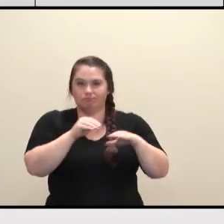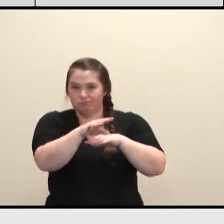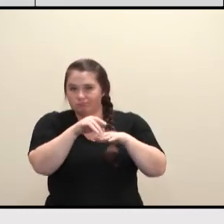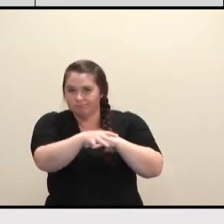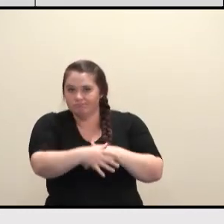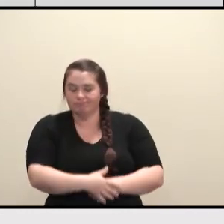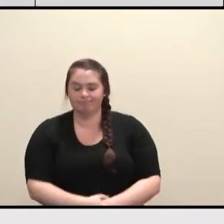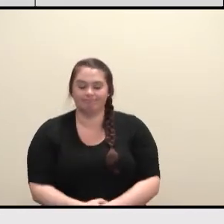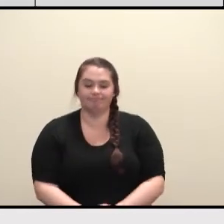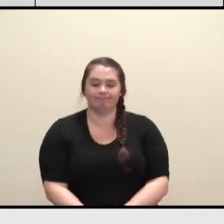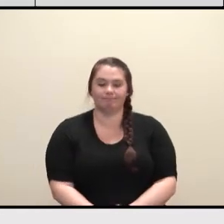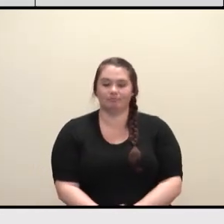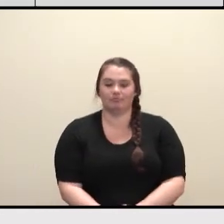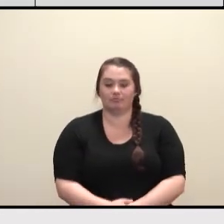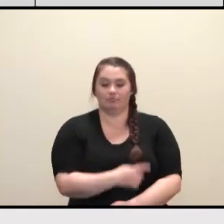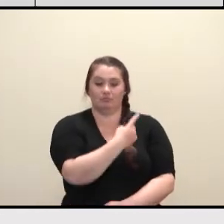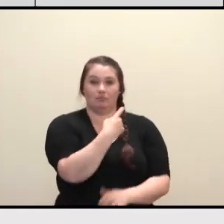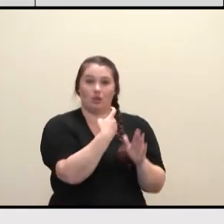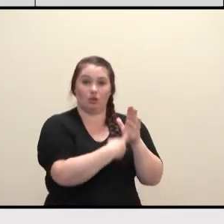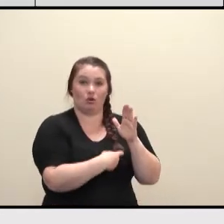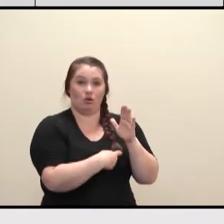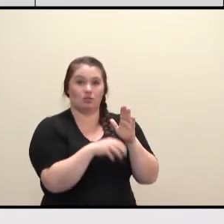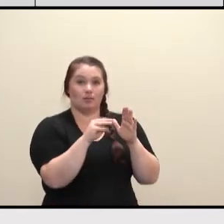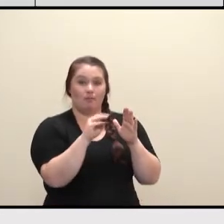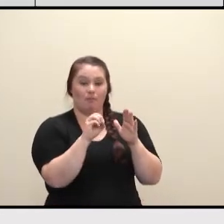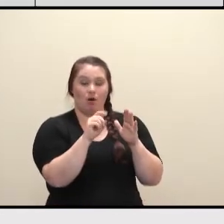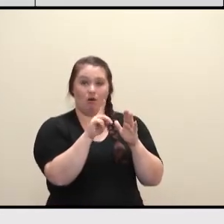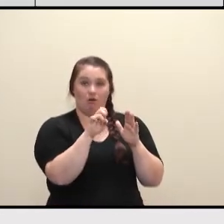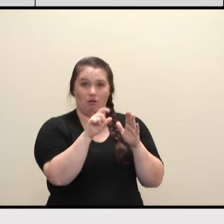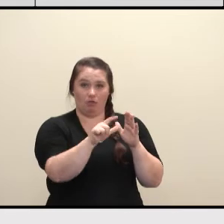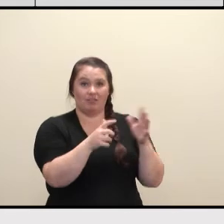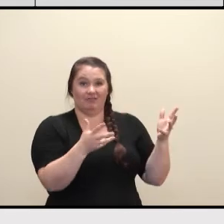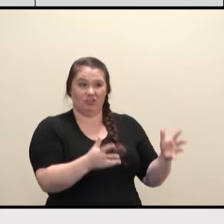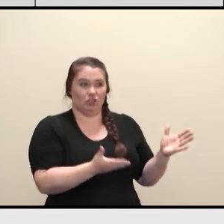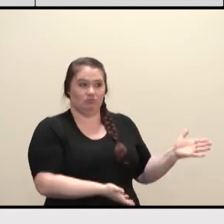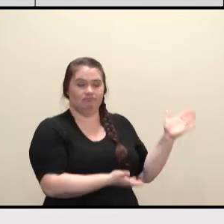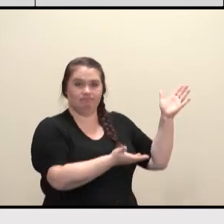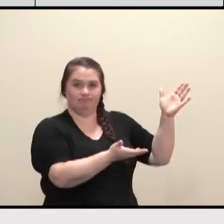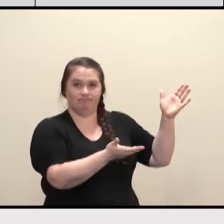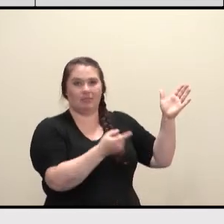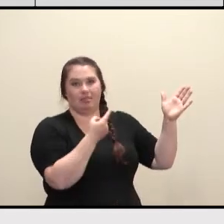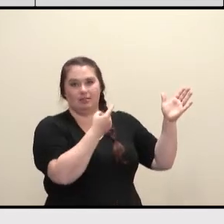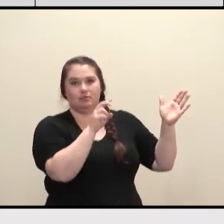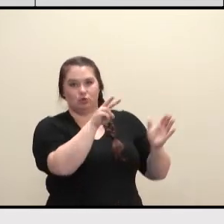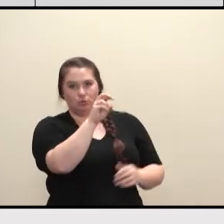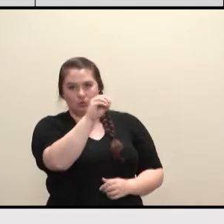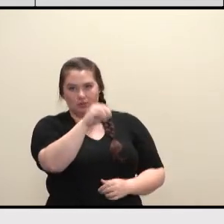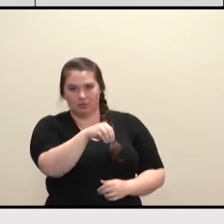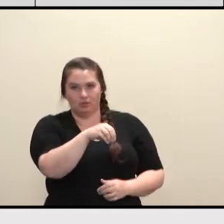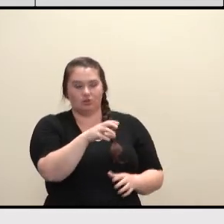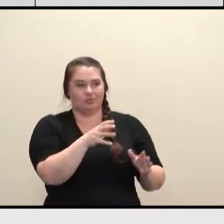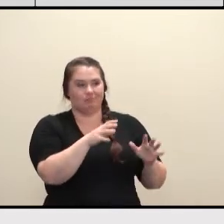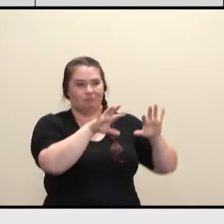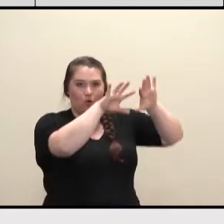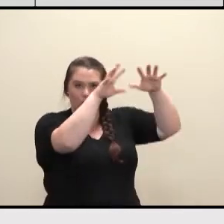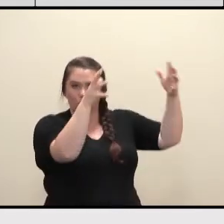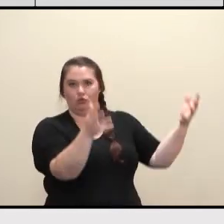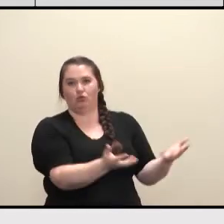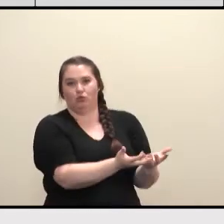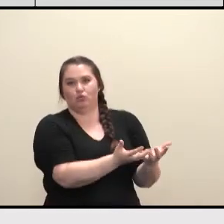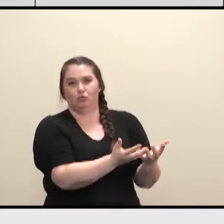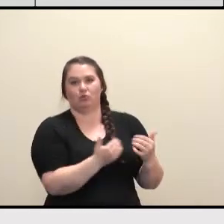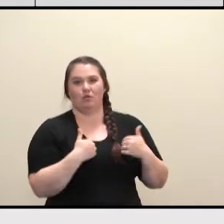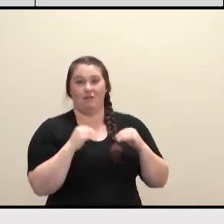And so we do provide the cost models. Again, the 2%, and this is just an overview. You have